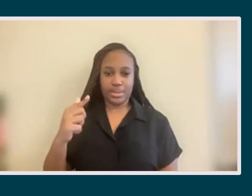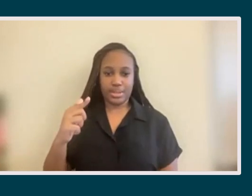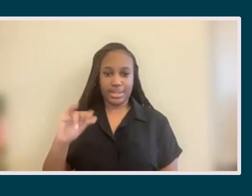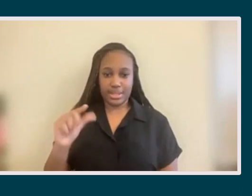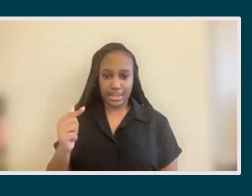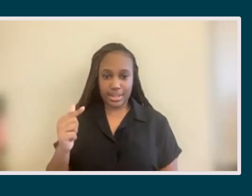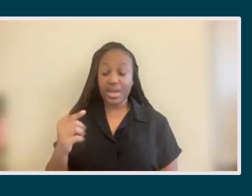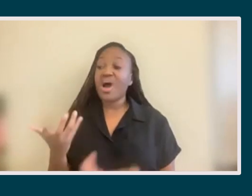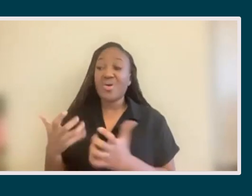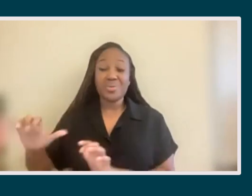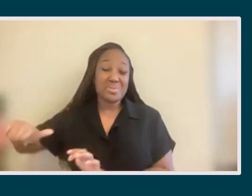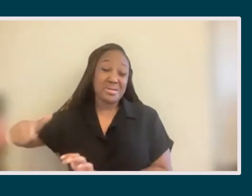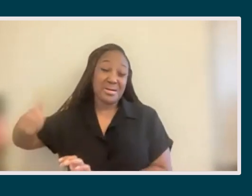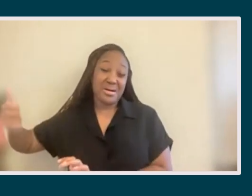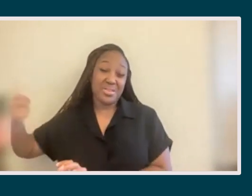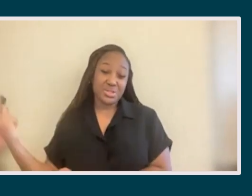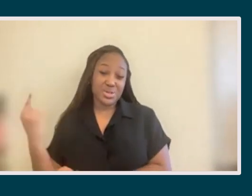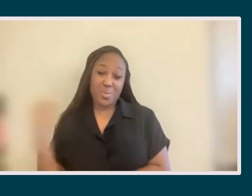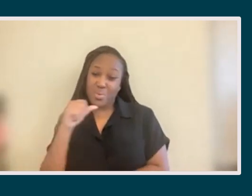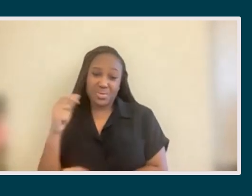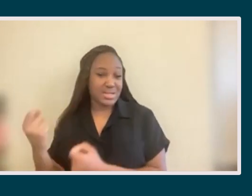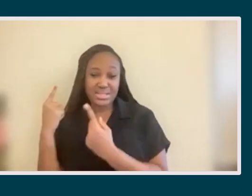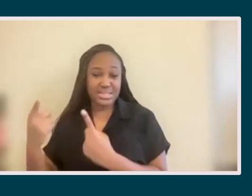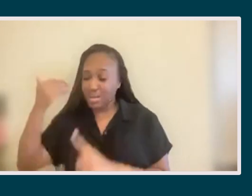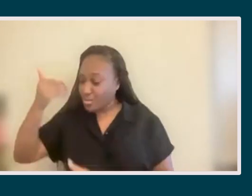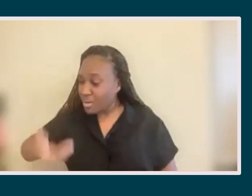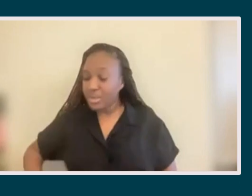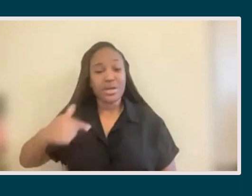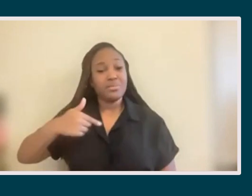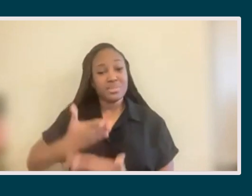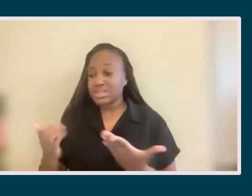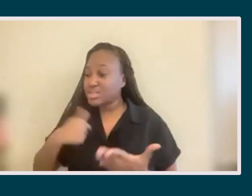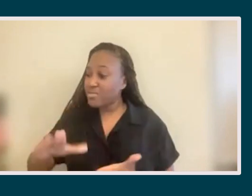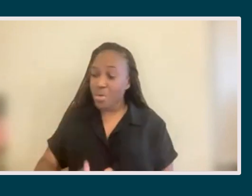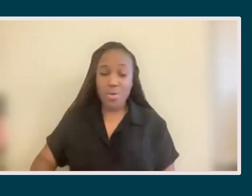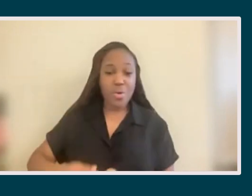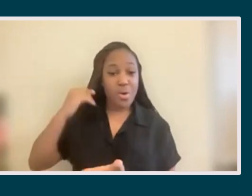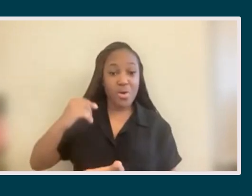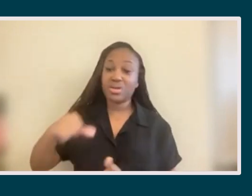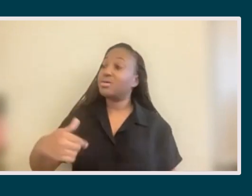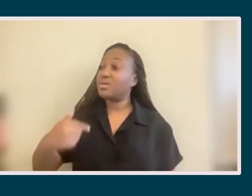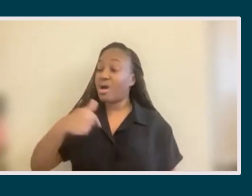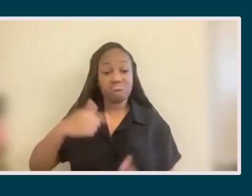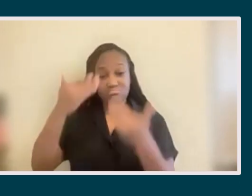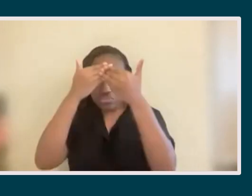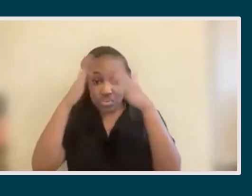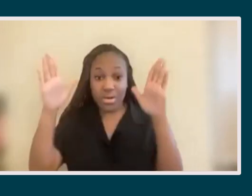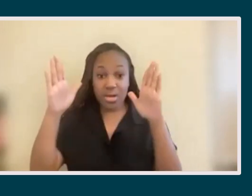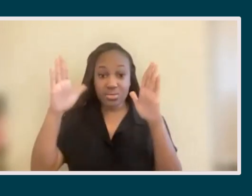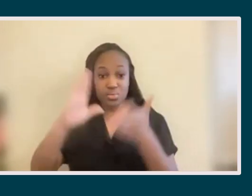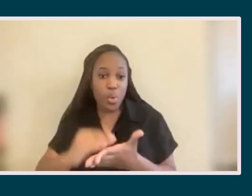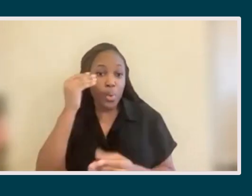othered by somebody who doesn't understand who I am, what I've learned, that I am still willing to learn.